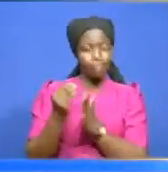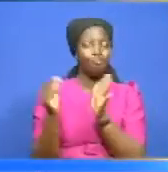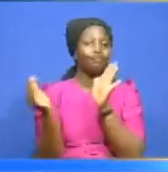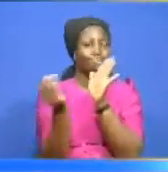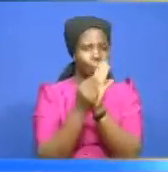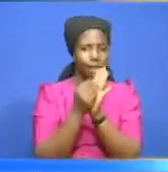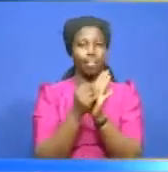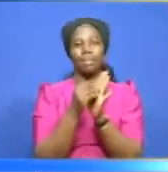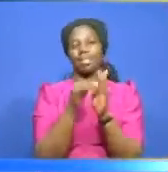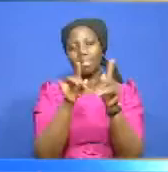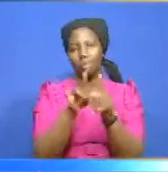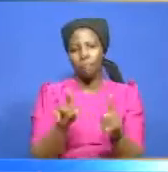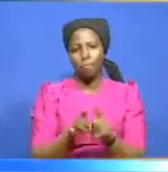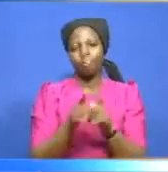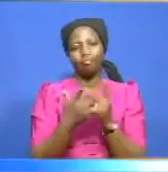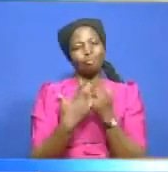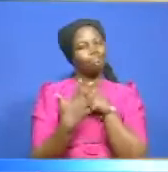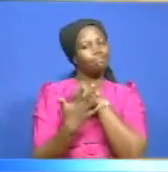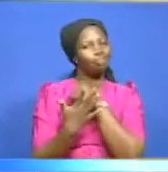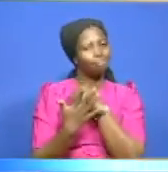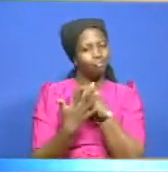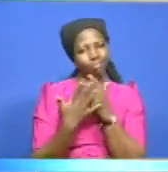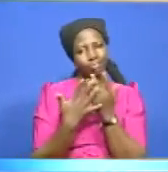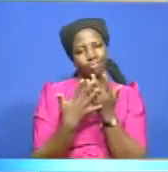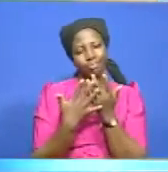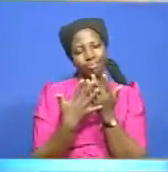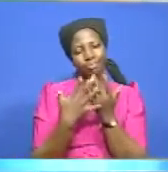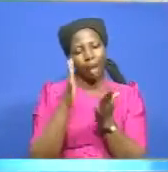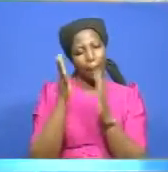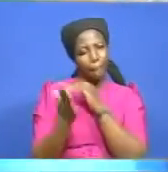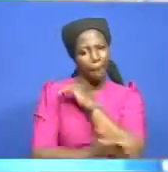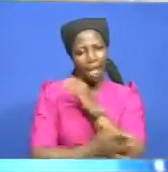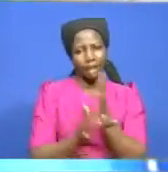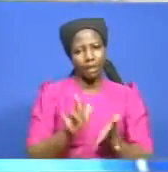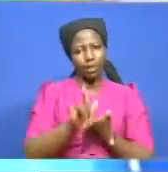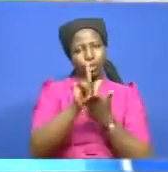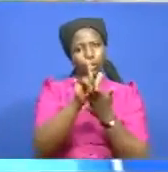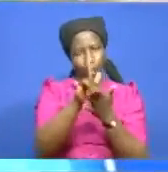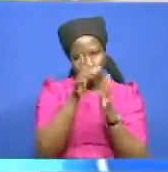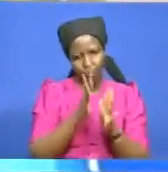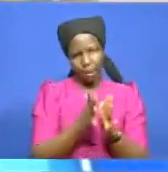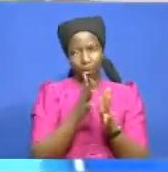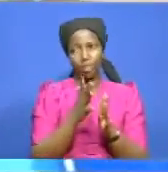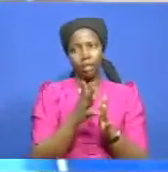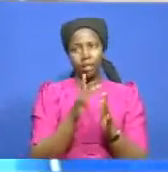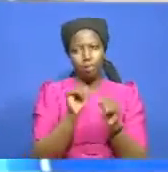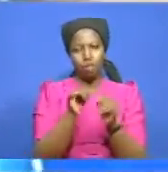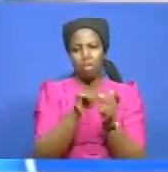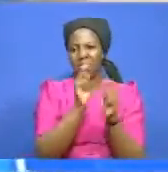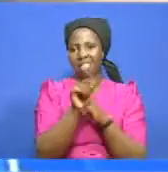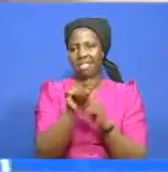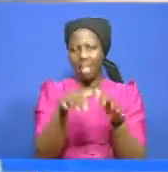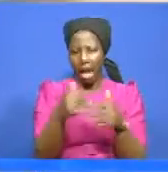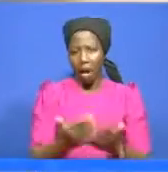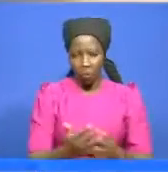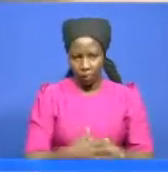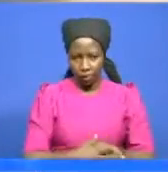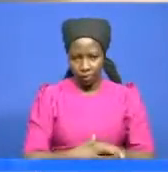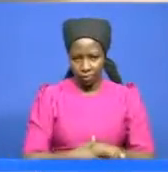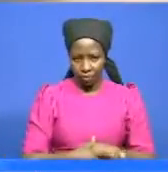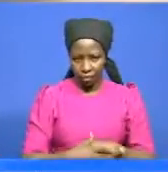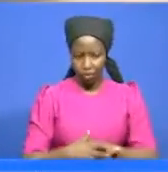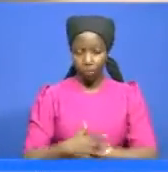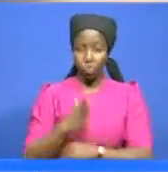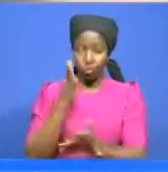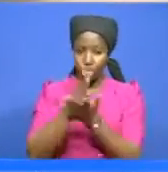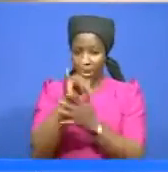debtor, how do you get them out of that situation? Restructuring could be one of those, but is it also true that that person may